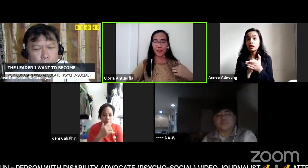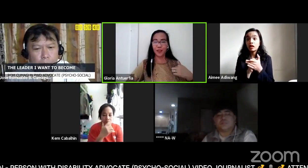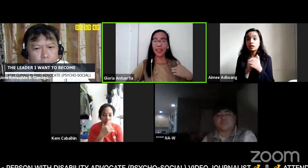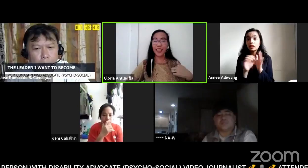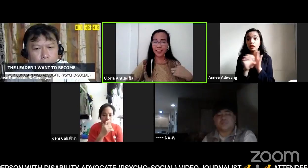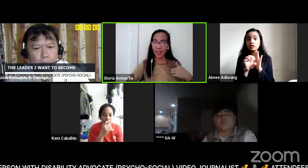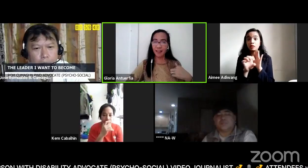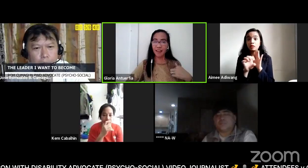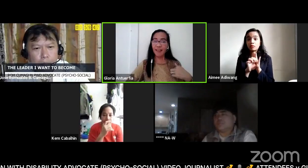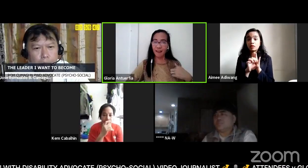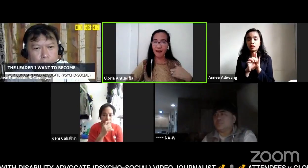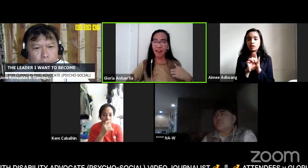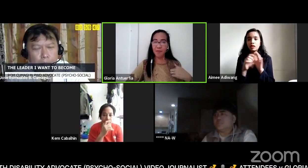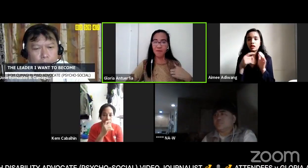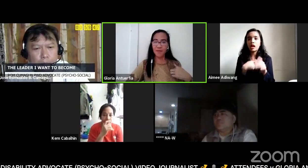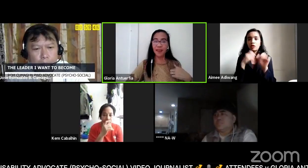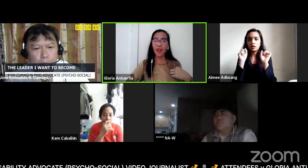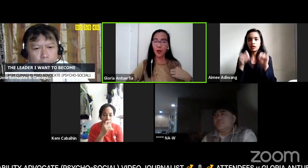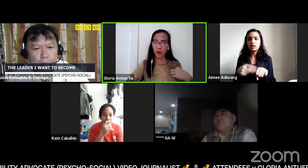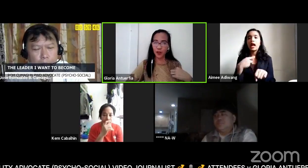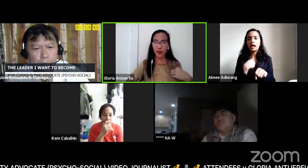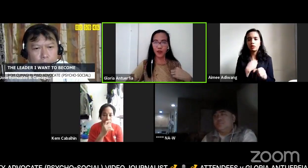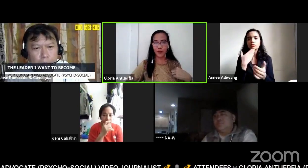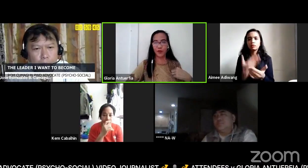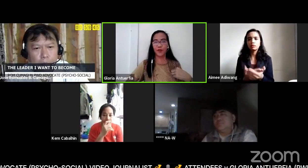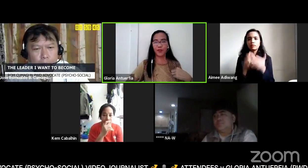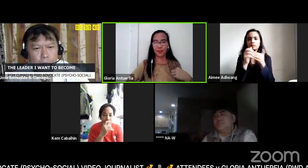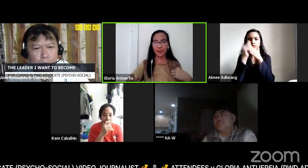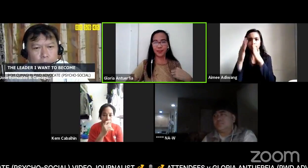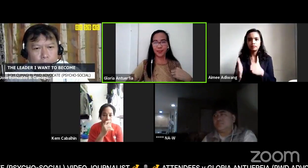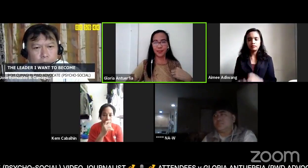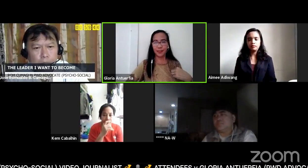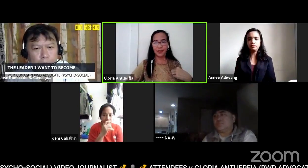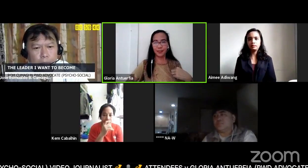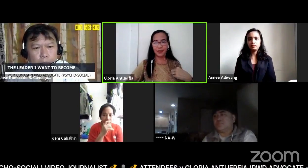I can say that I am a leader.